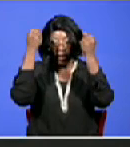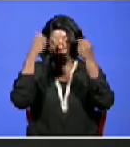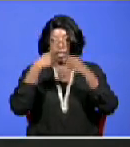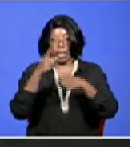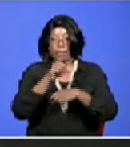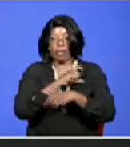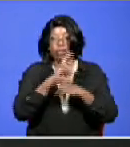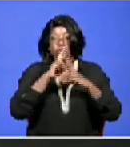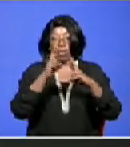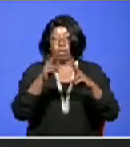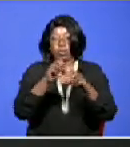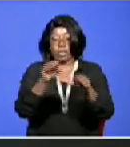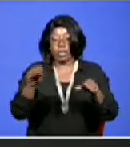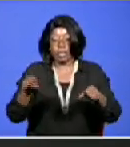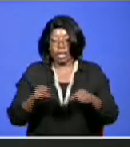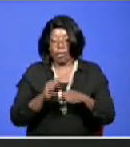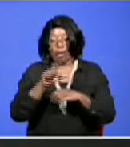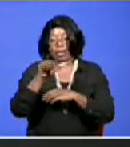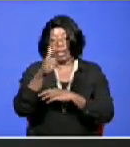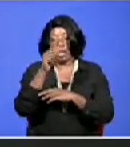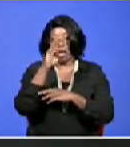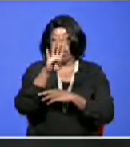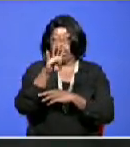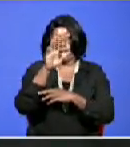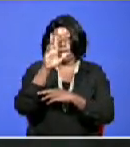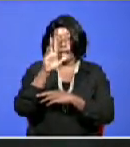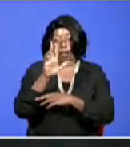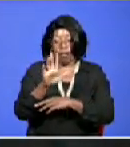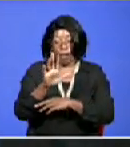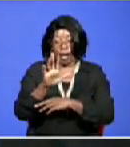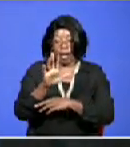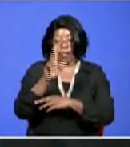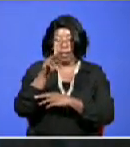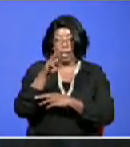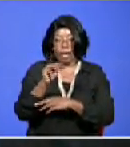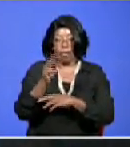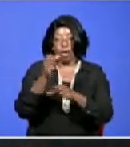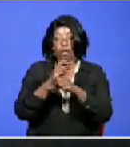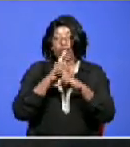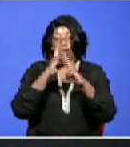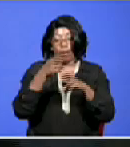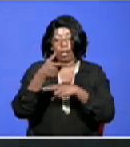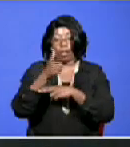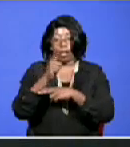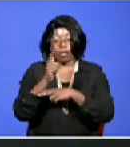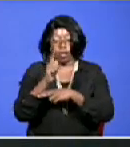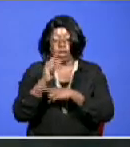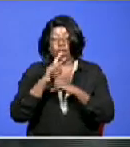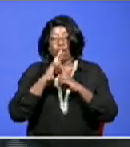officers responded to that scene sometime around 10:45 p.m. after receiving several reports of gunshots.